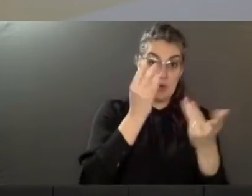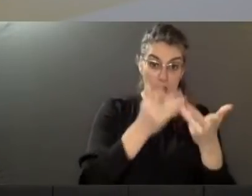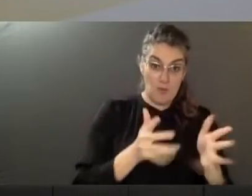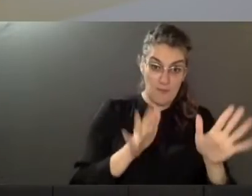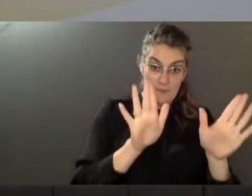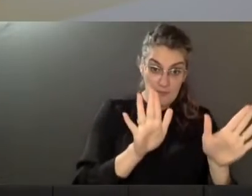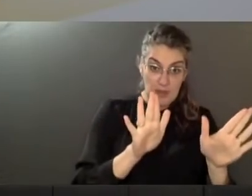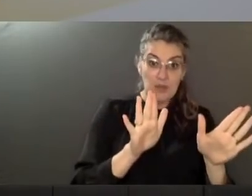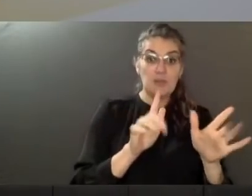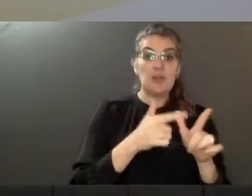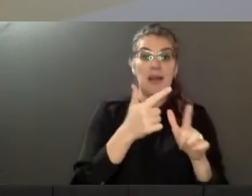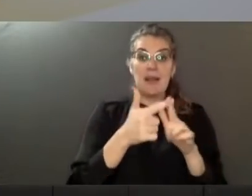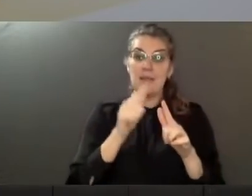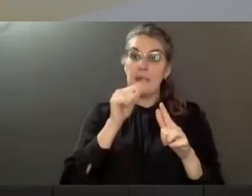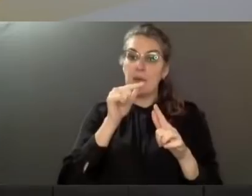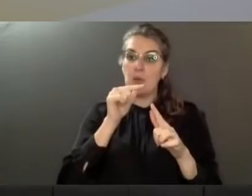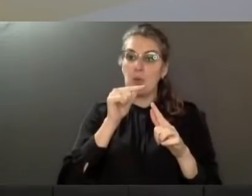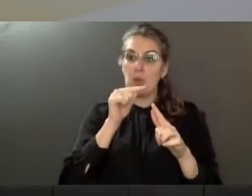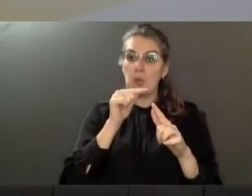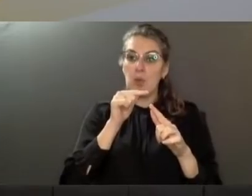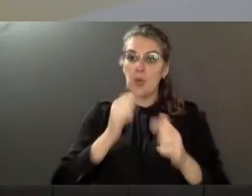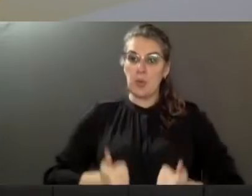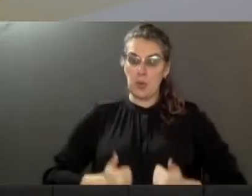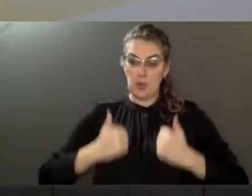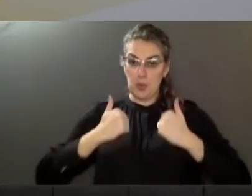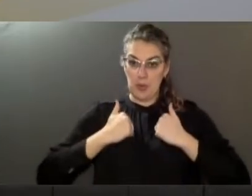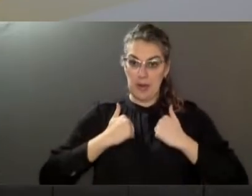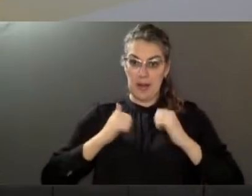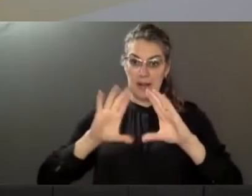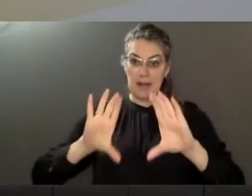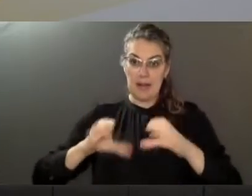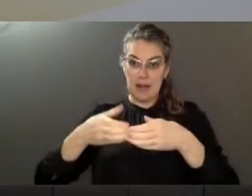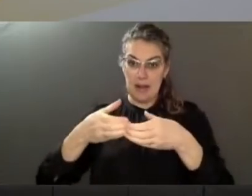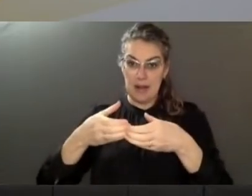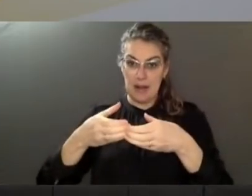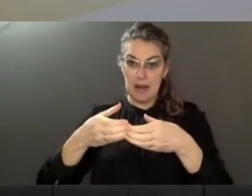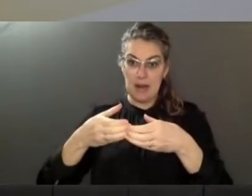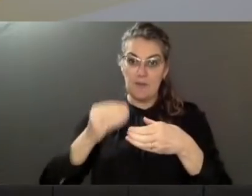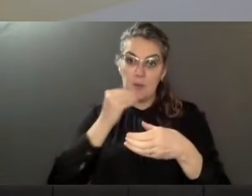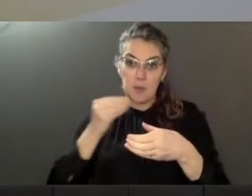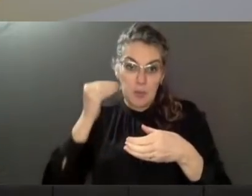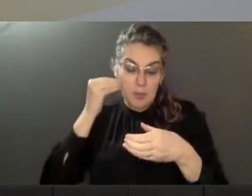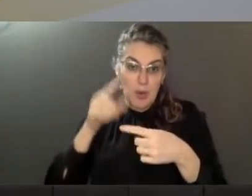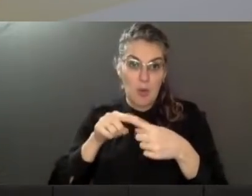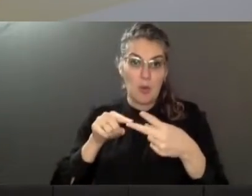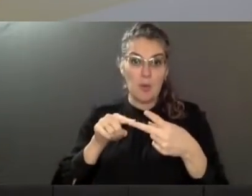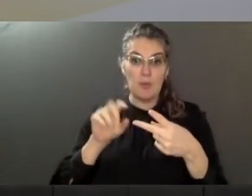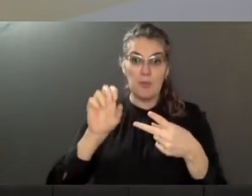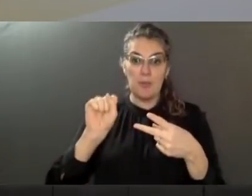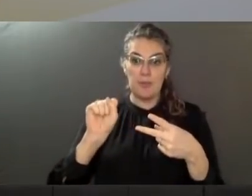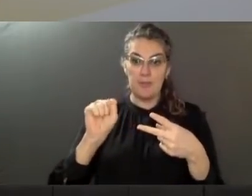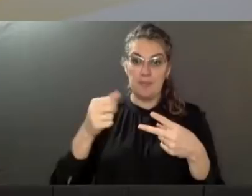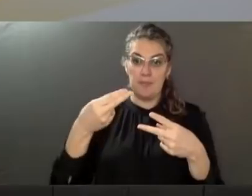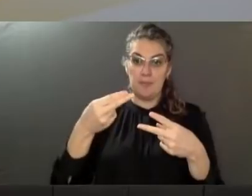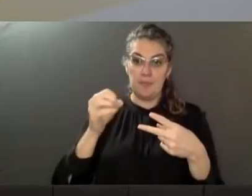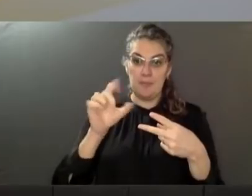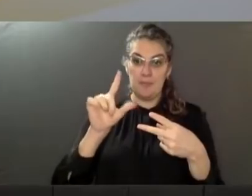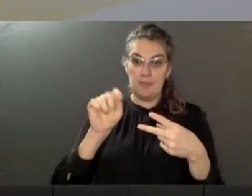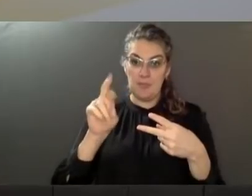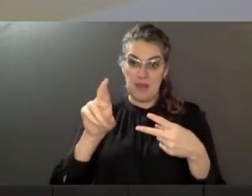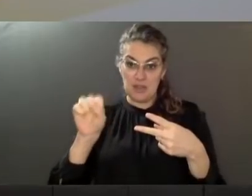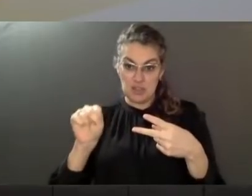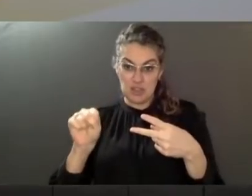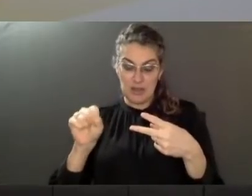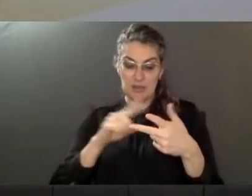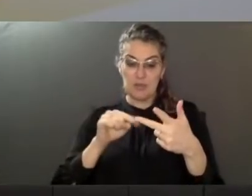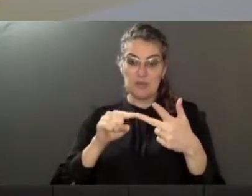living situations, including group homes, community residential facilities, shelters, and other priority groups, including Indigenous